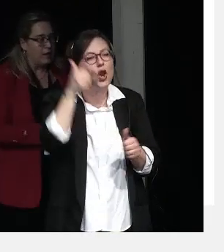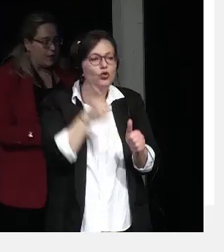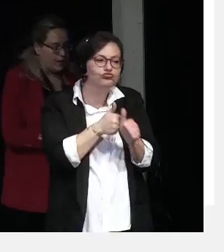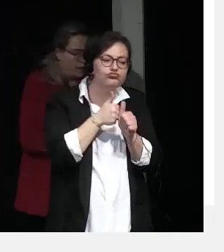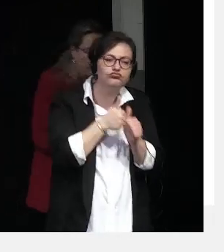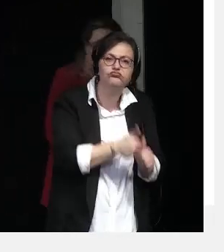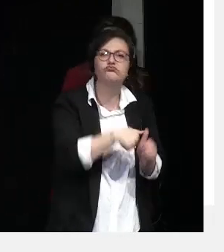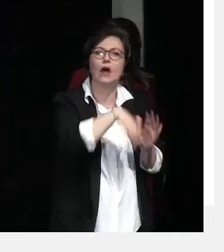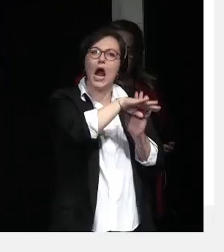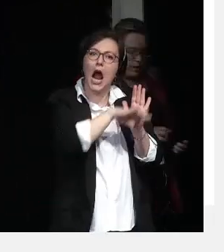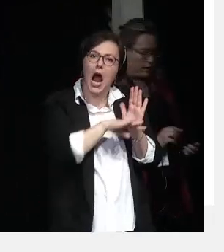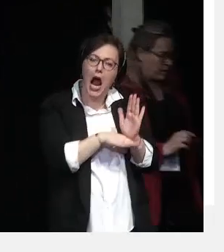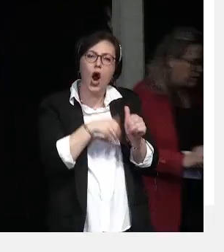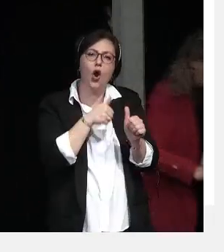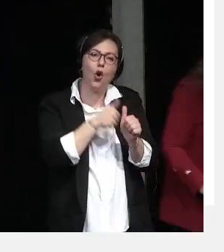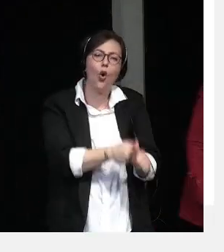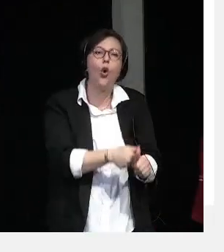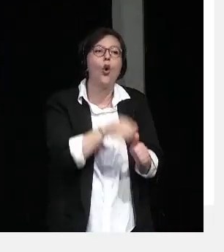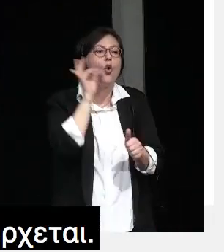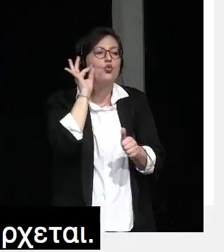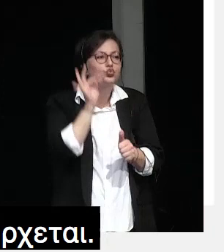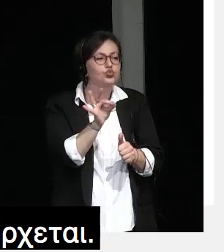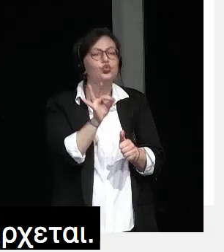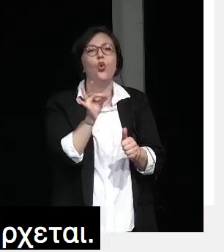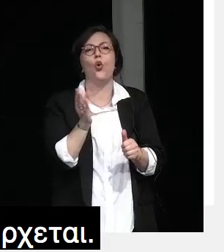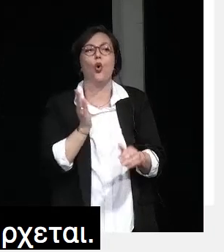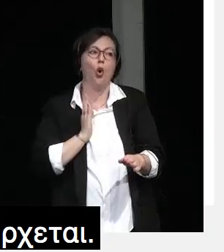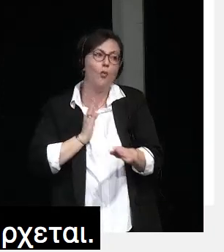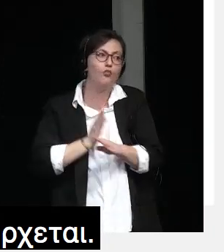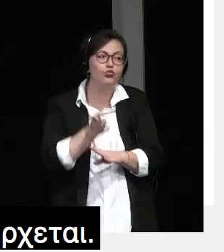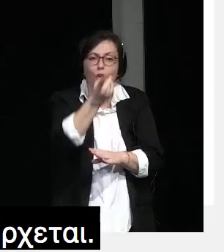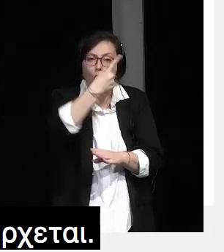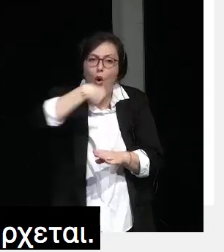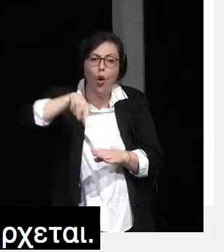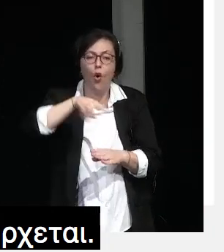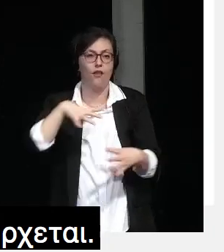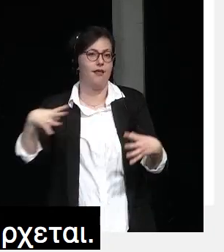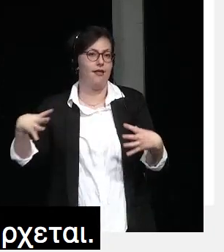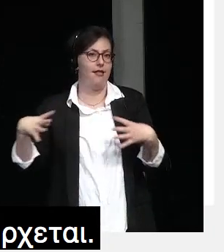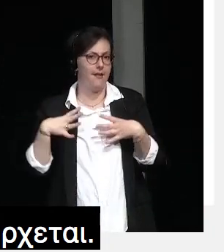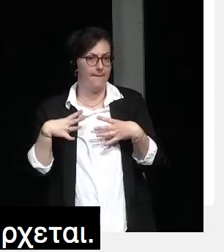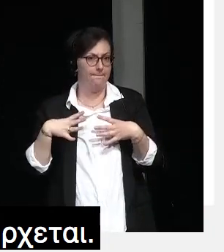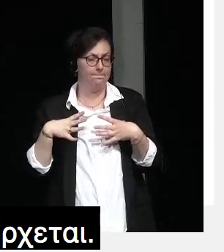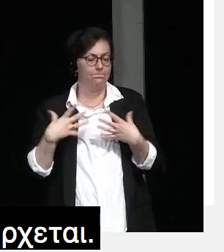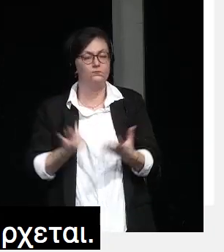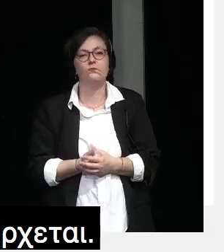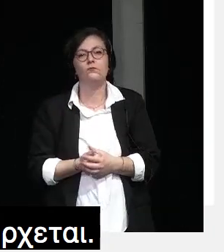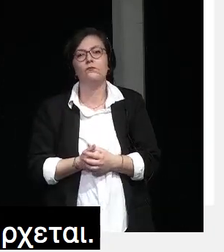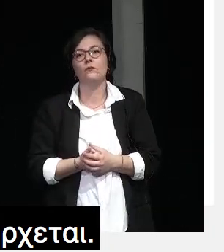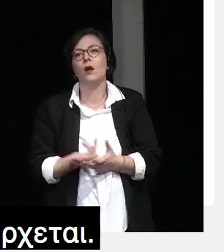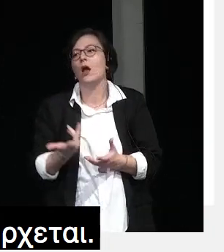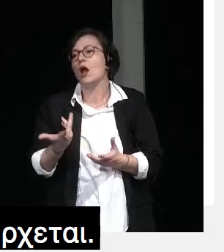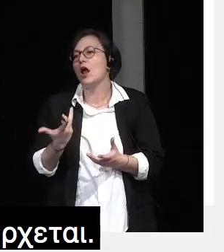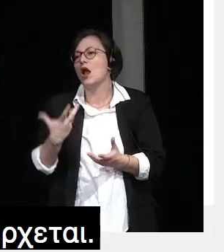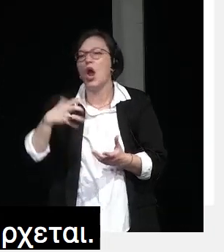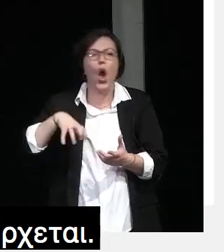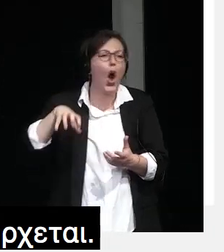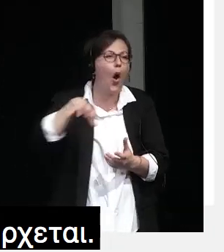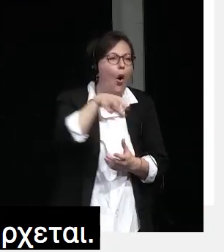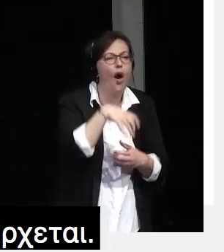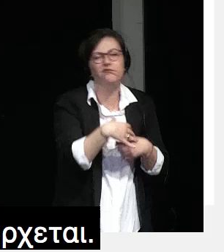for everyone, regardless of national or regional or whatever other